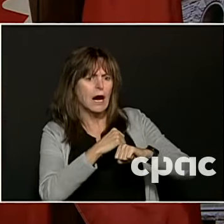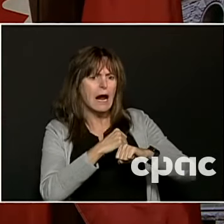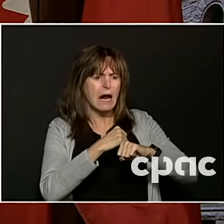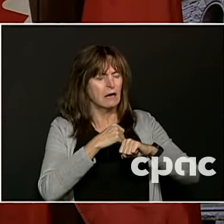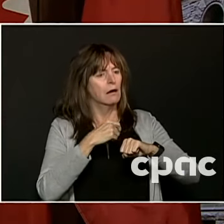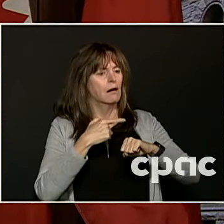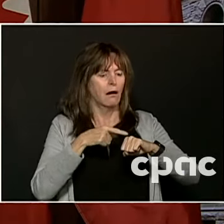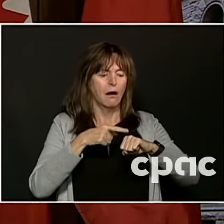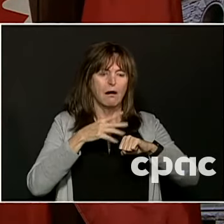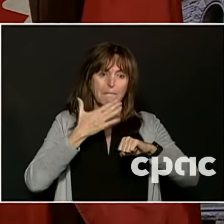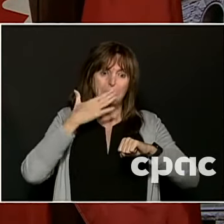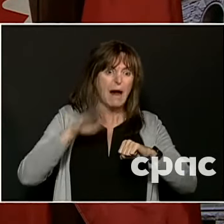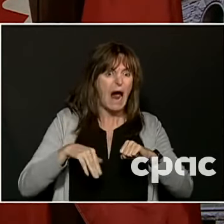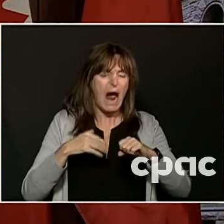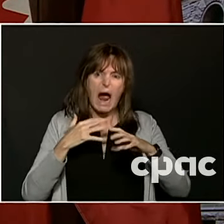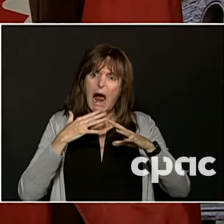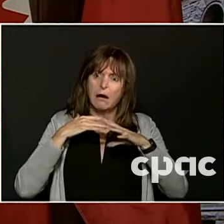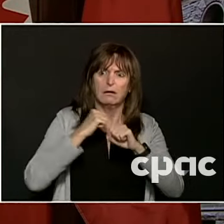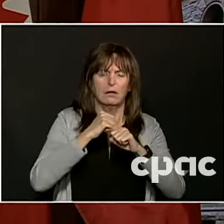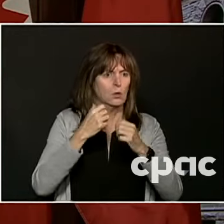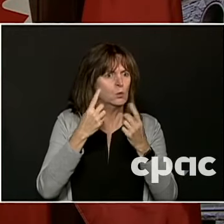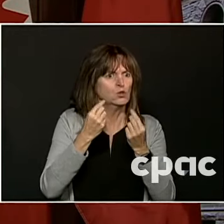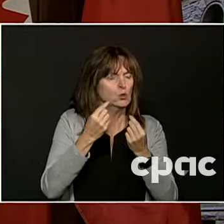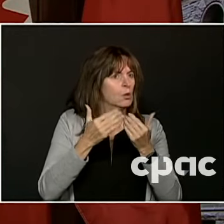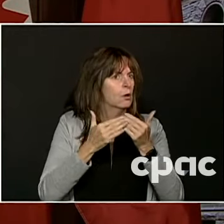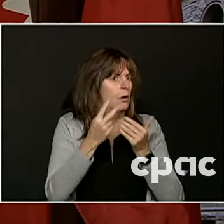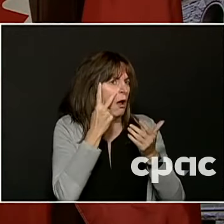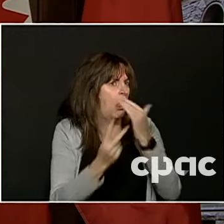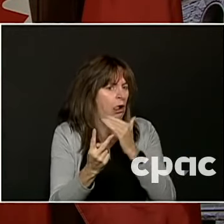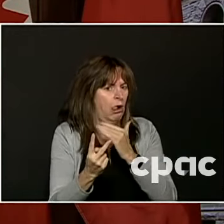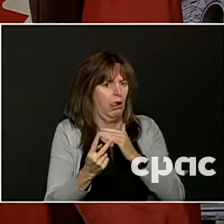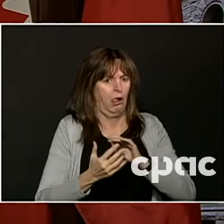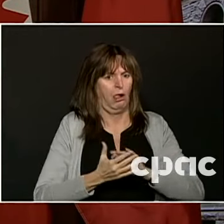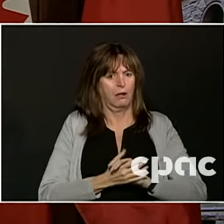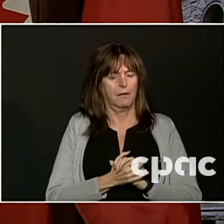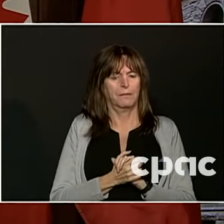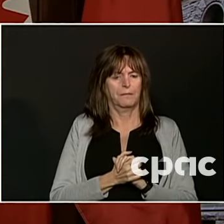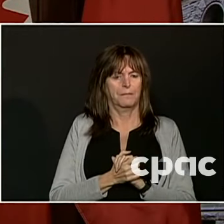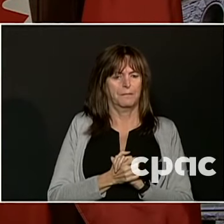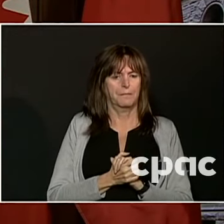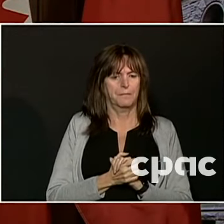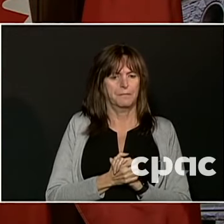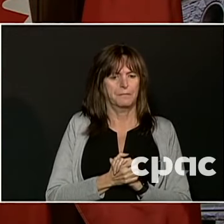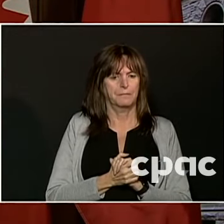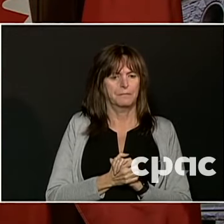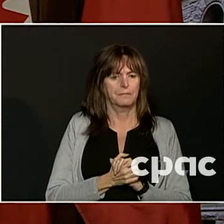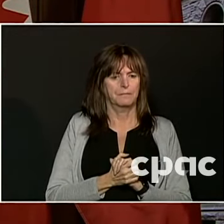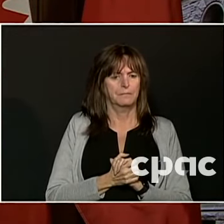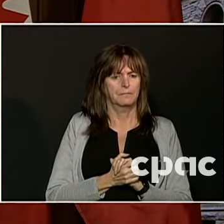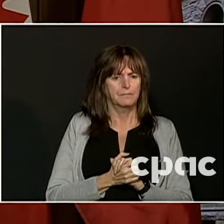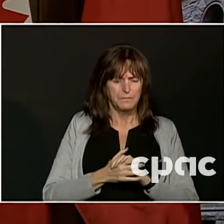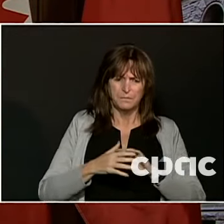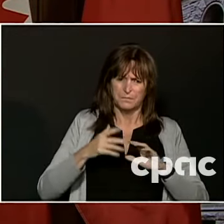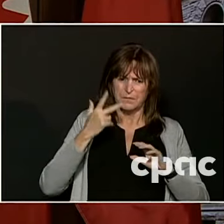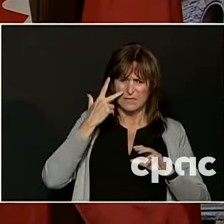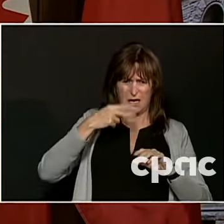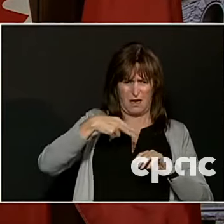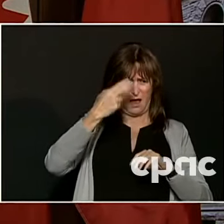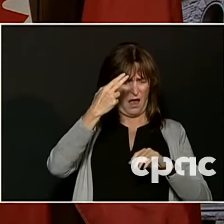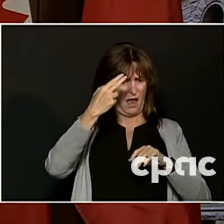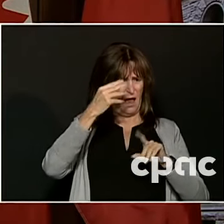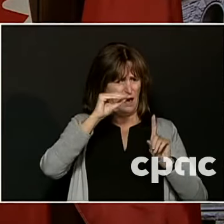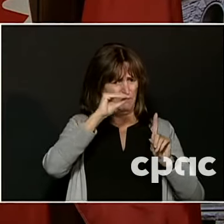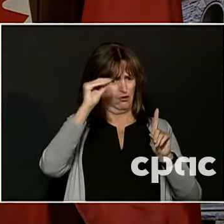100,000 residents per week across public health units. As you can see, the highest rate here shown is 100 and,